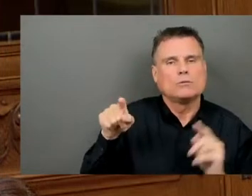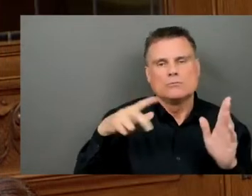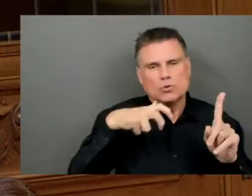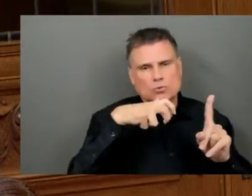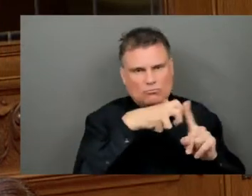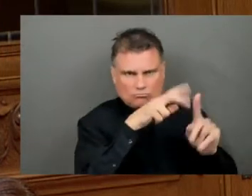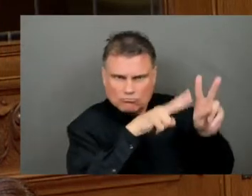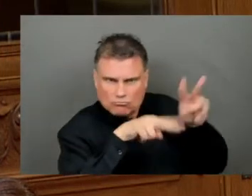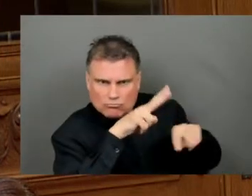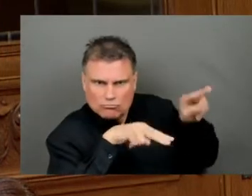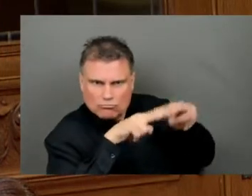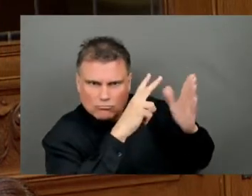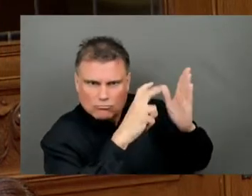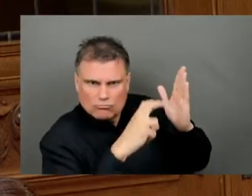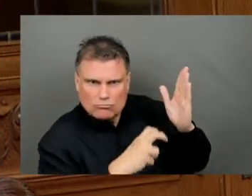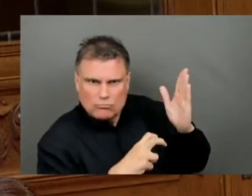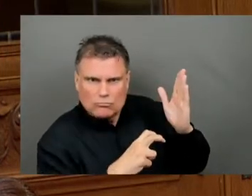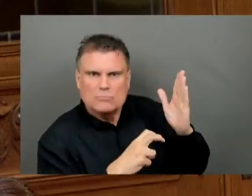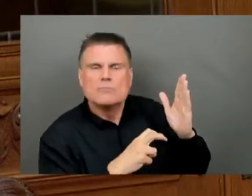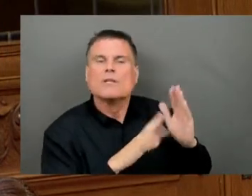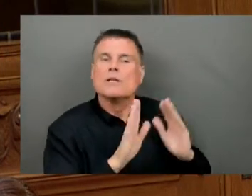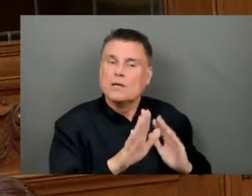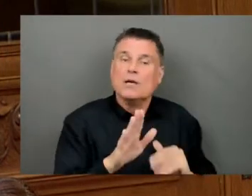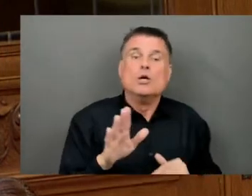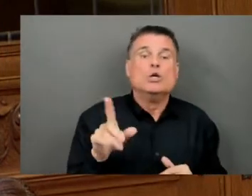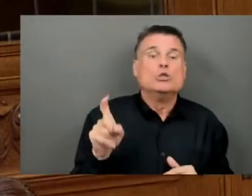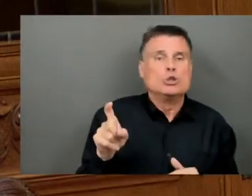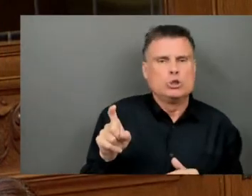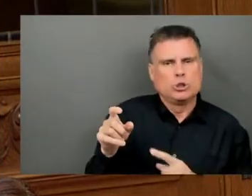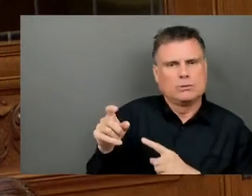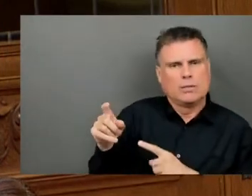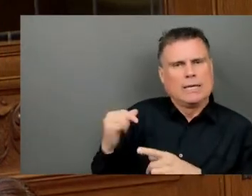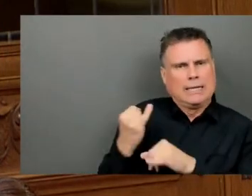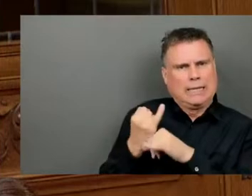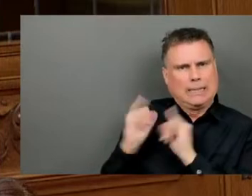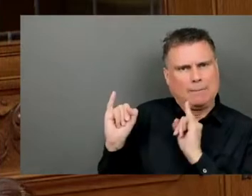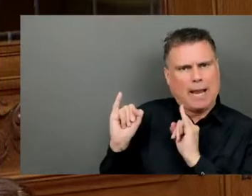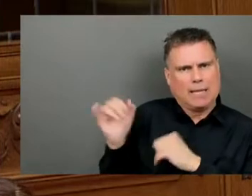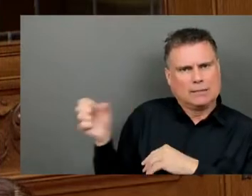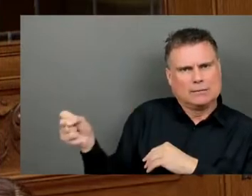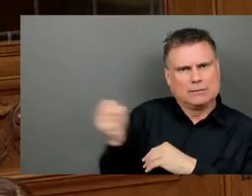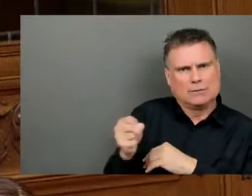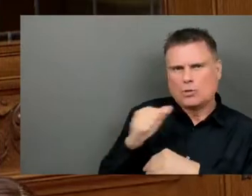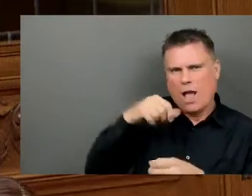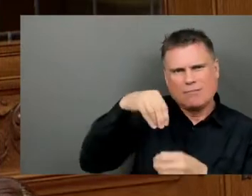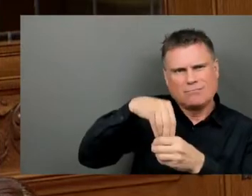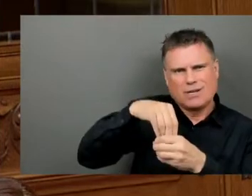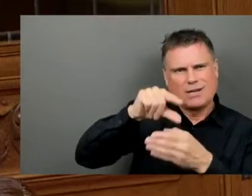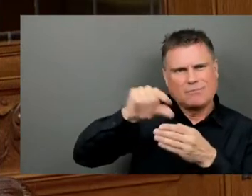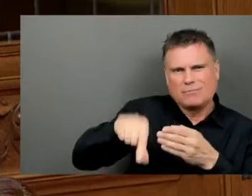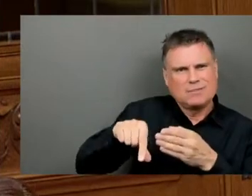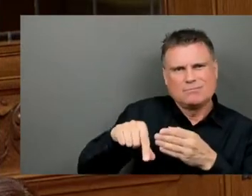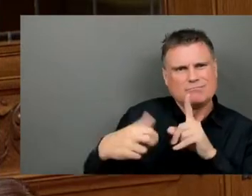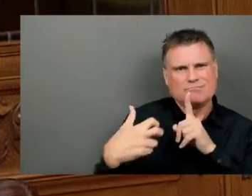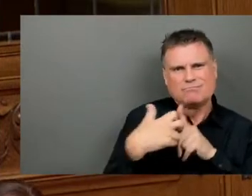I think is a travesty of the system that we have actually put in place. an independent body.